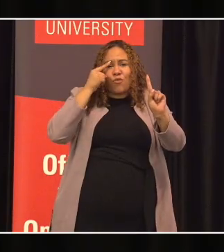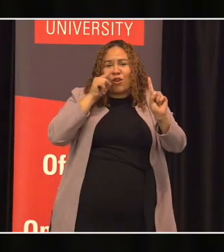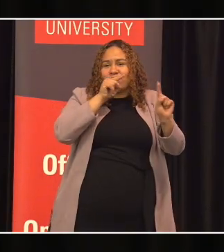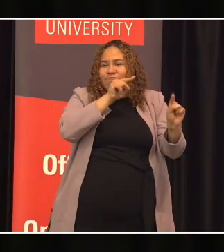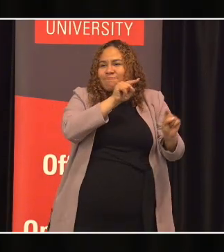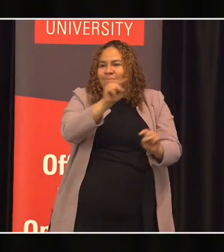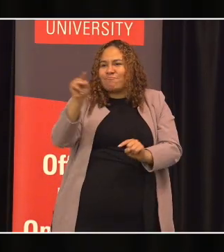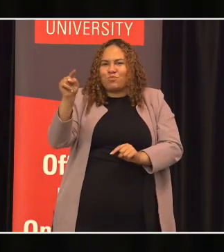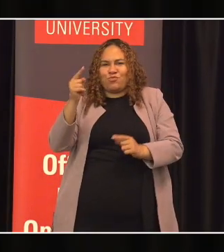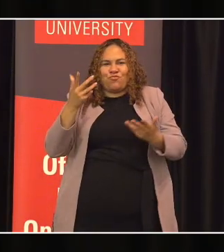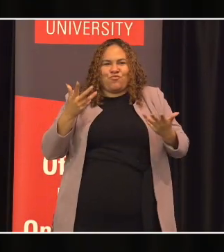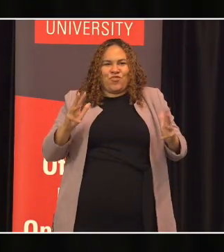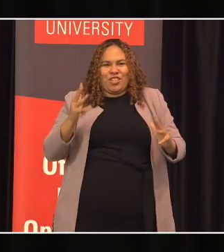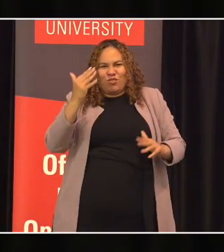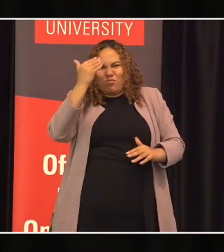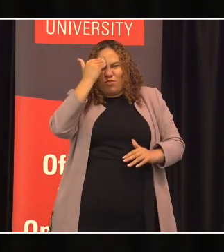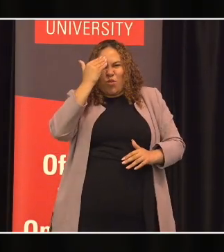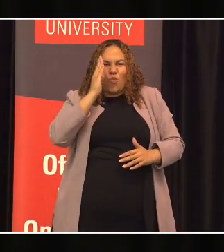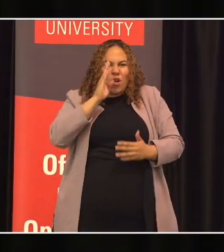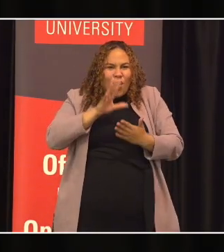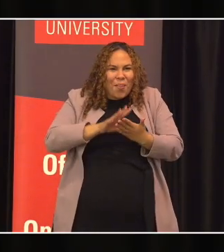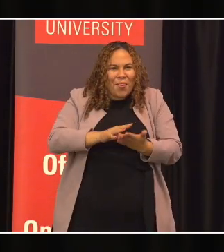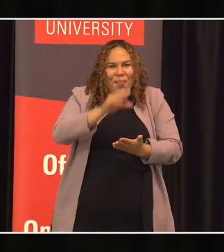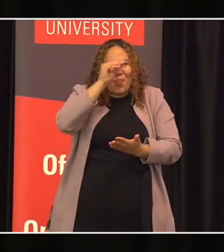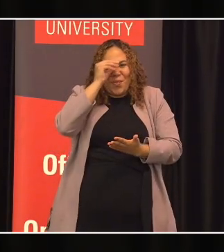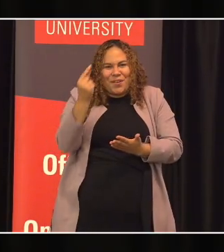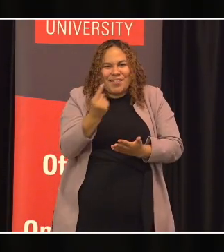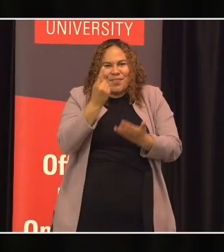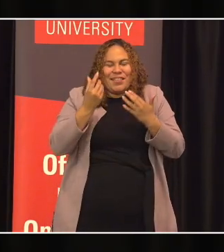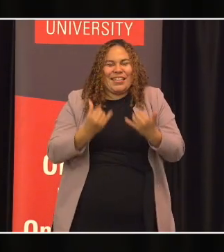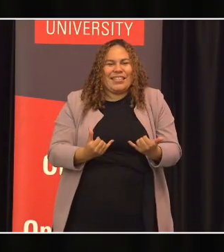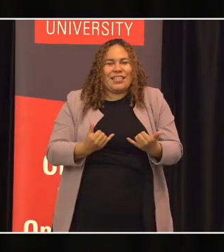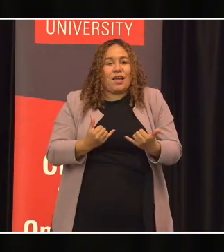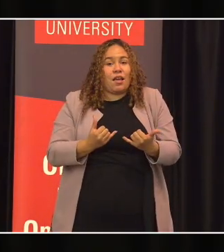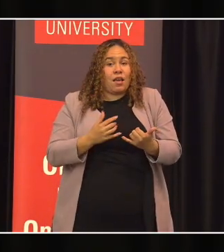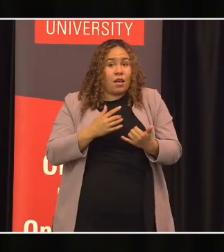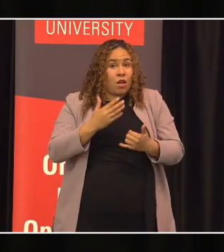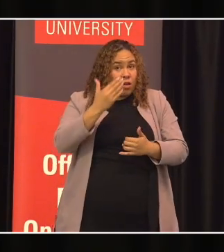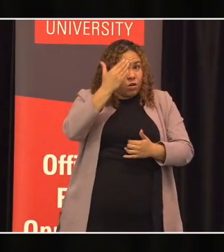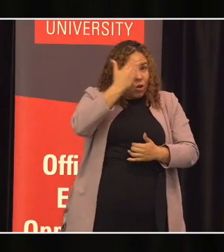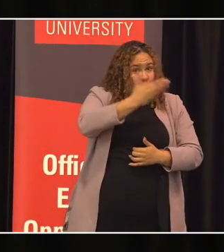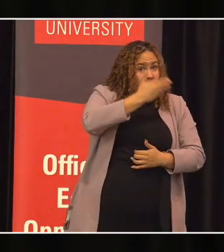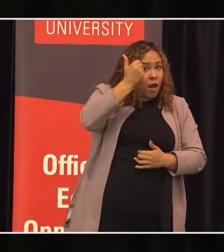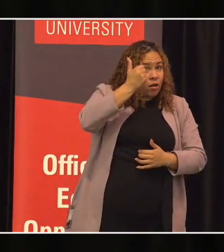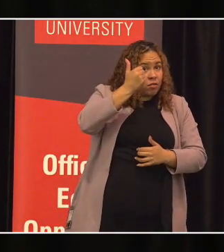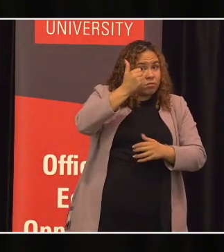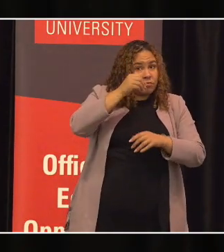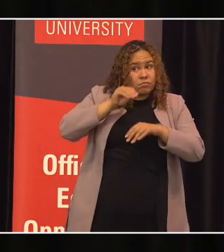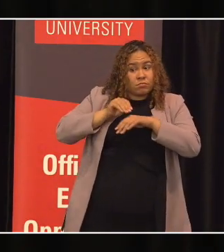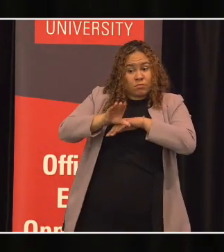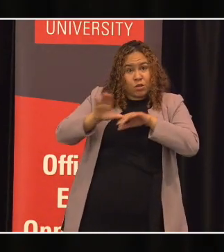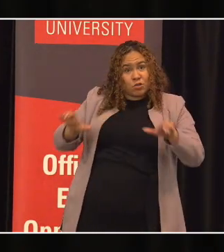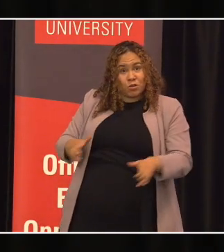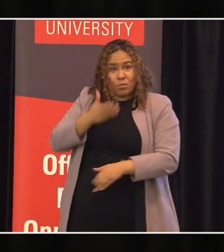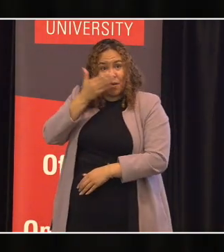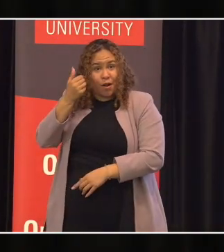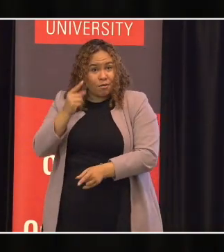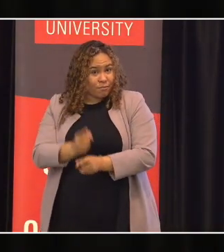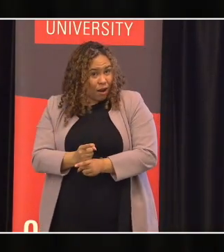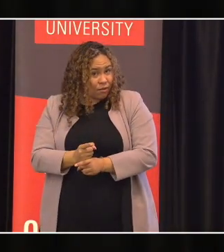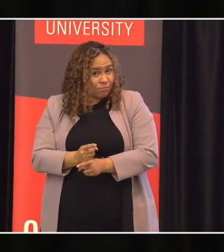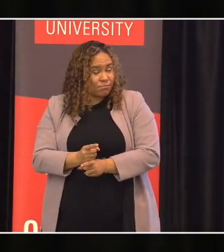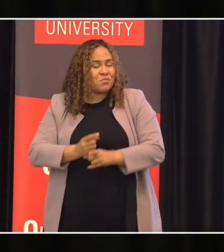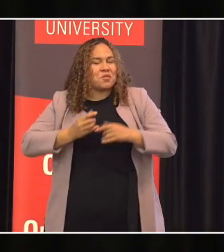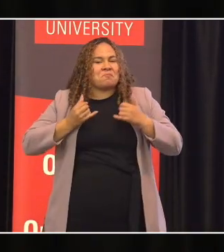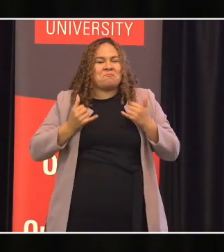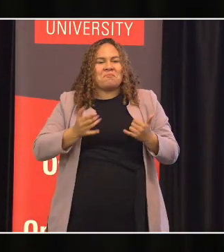to know you're going to learn something today. When we know better, we do better, right? So today I'm going to talk